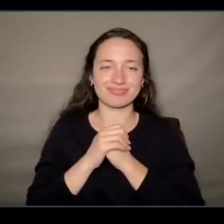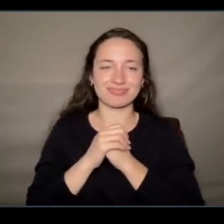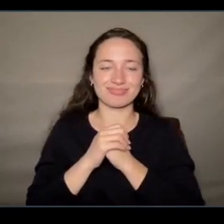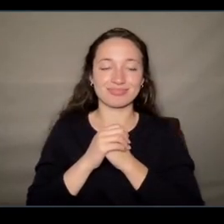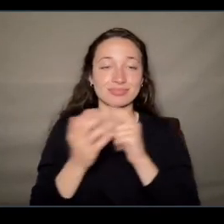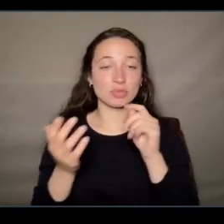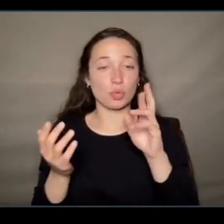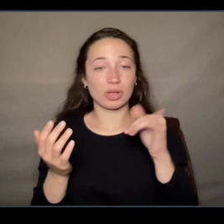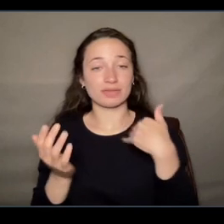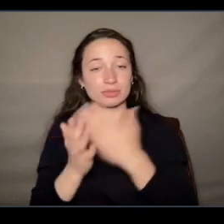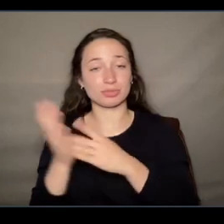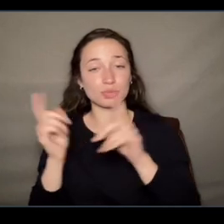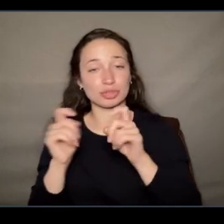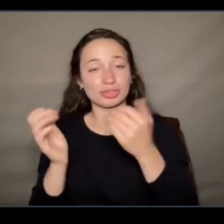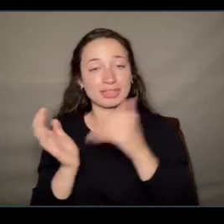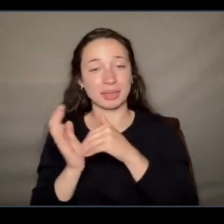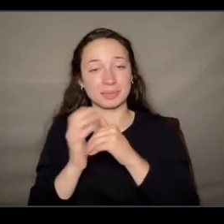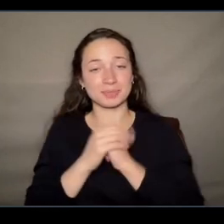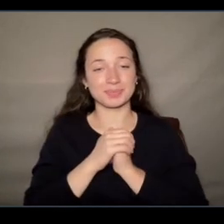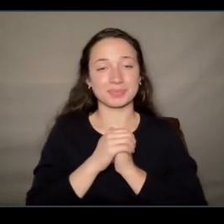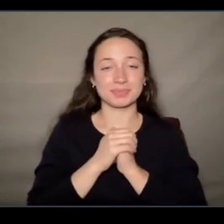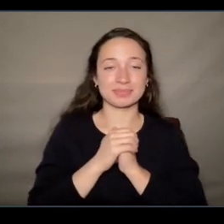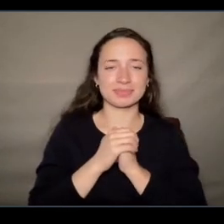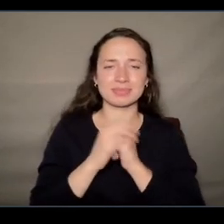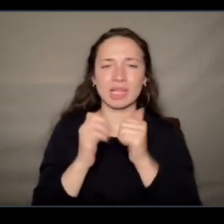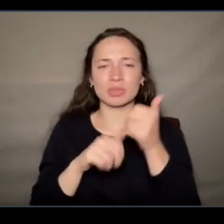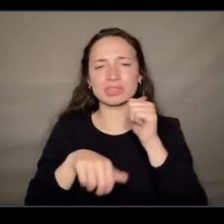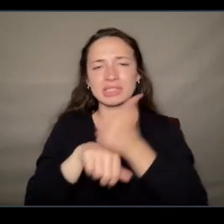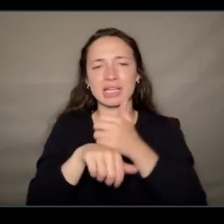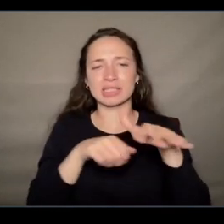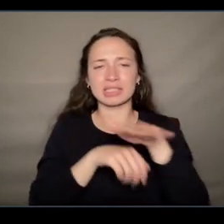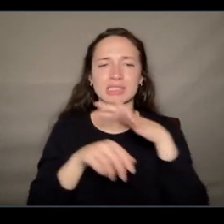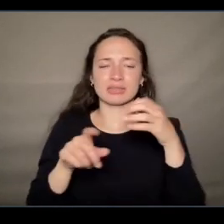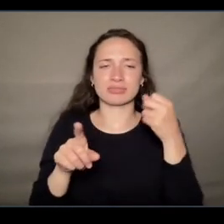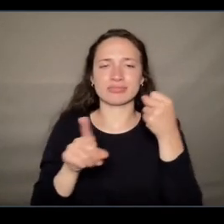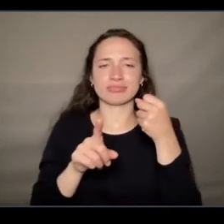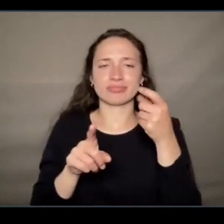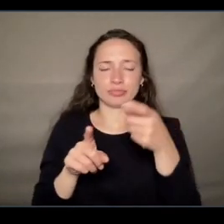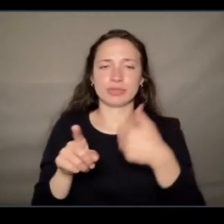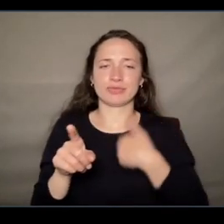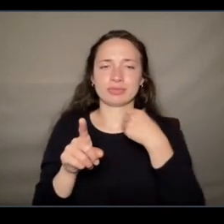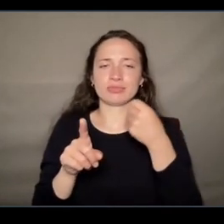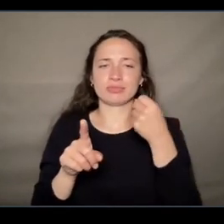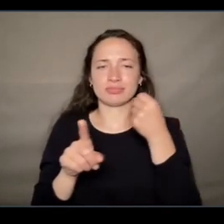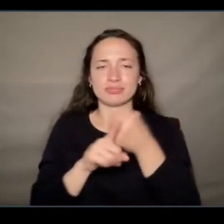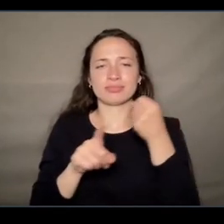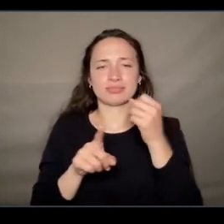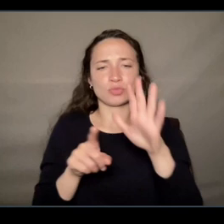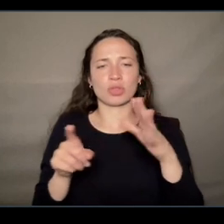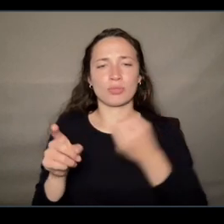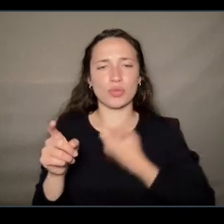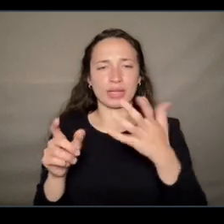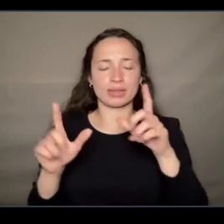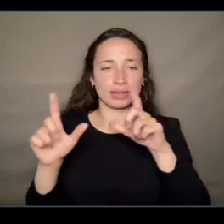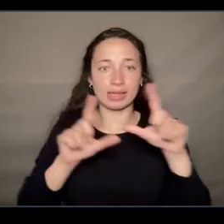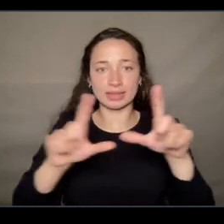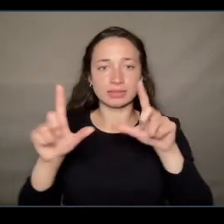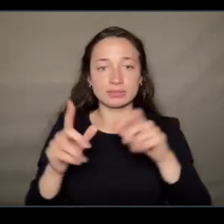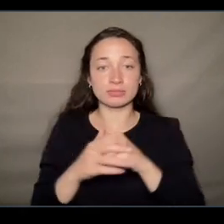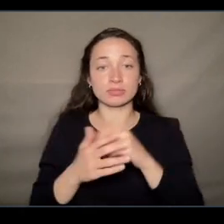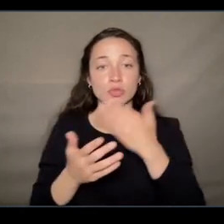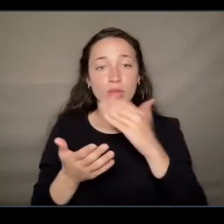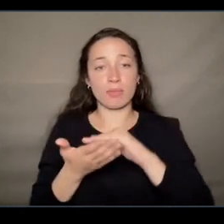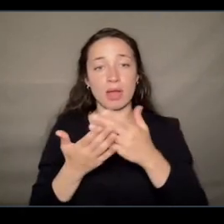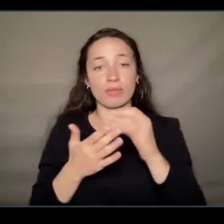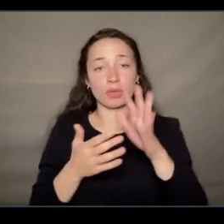Yes. And Tori has some questions again. So how does the setting you inhabit affect your poetic lens? For instance, a